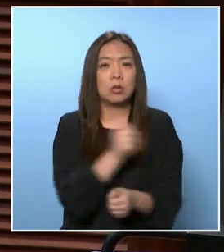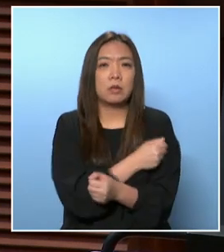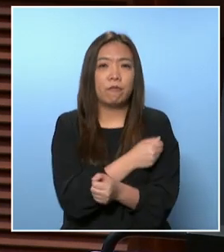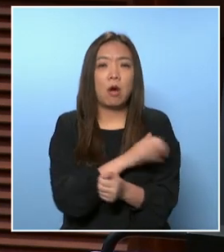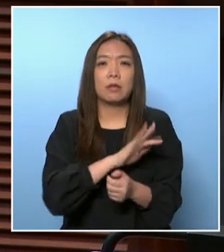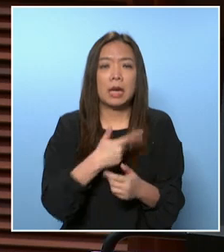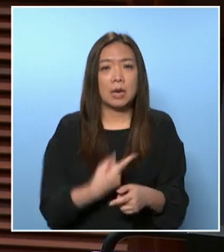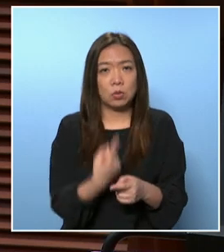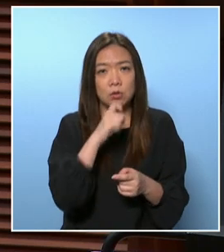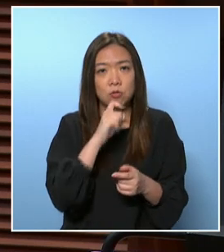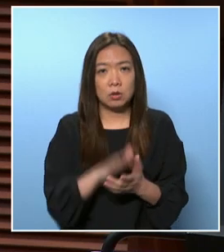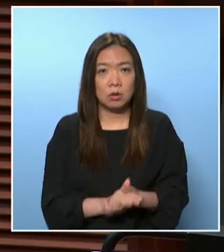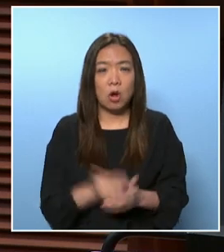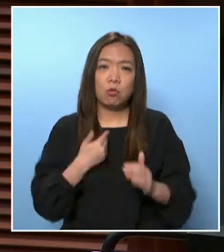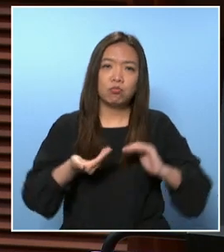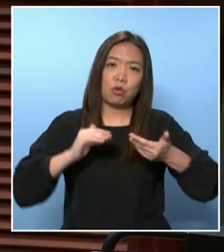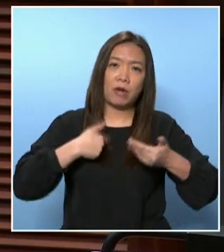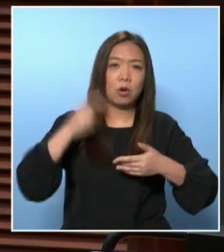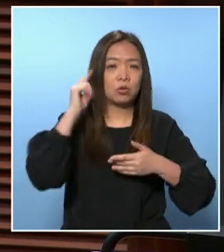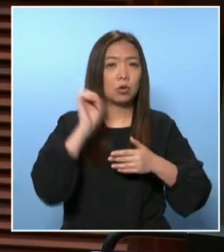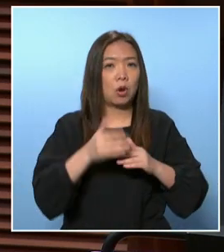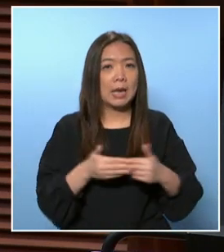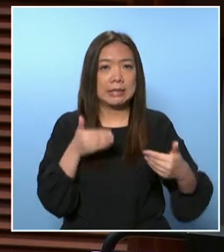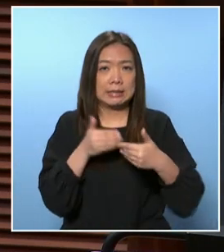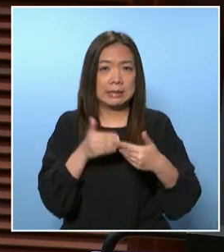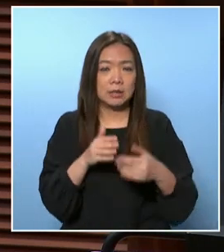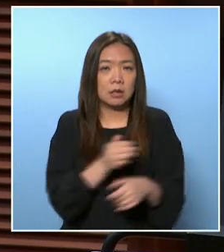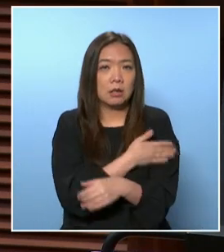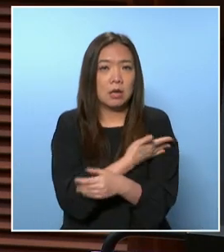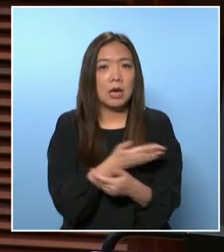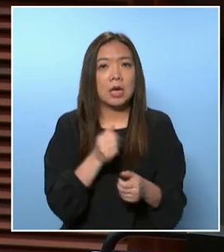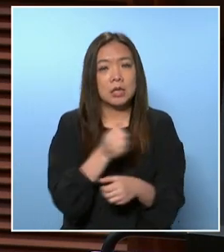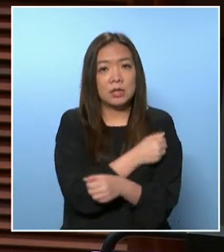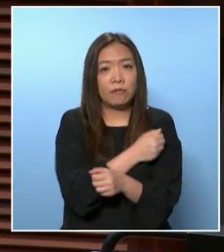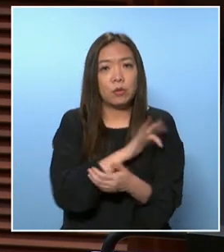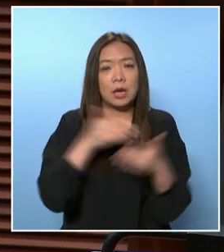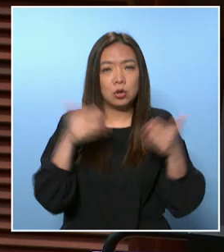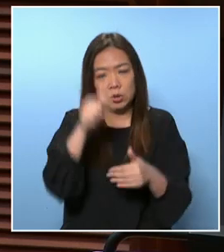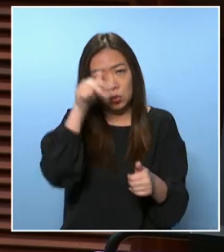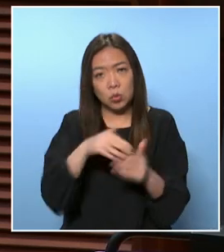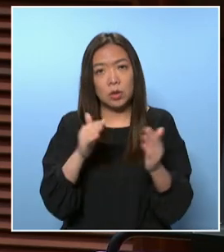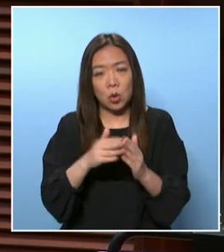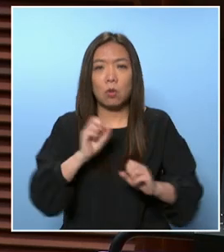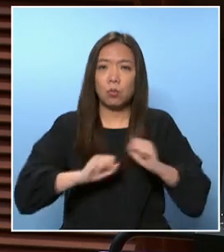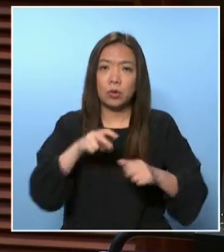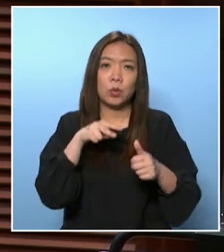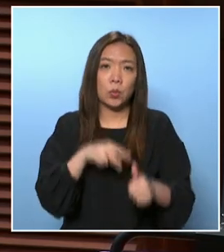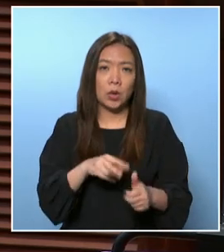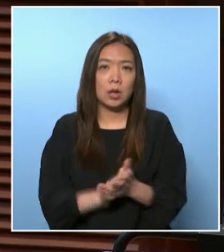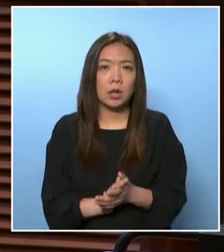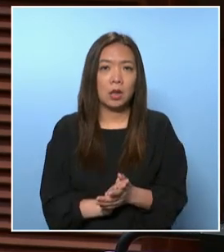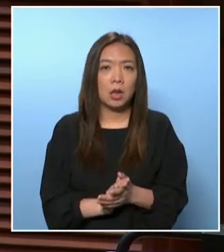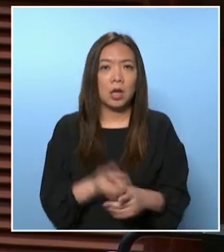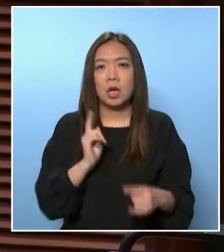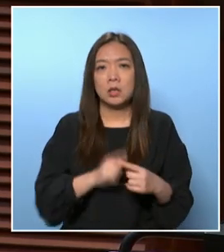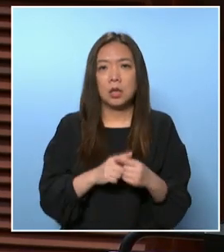really flat out, and we're grateful to them for that. The front line officers are on the sharp end of